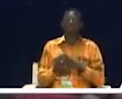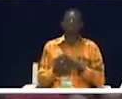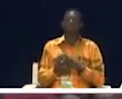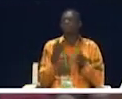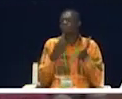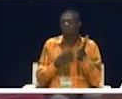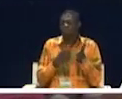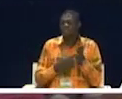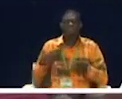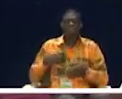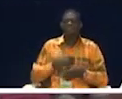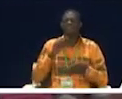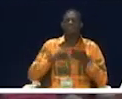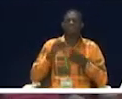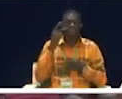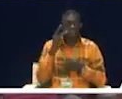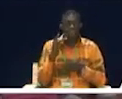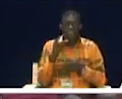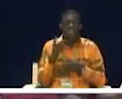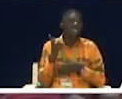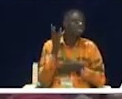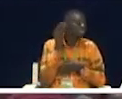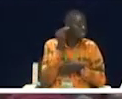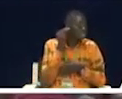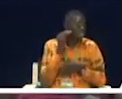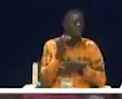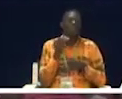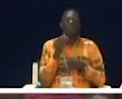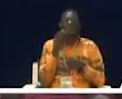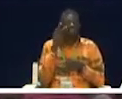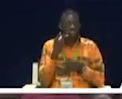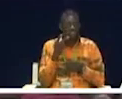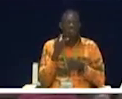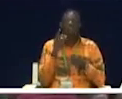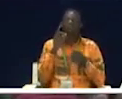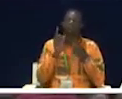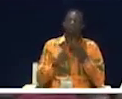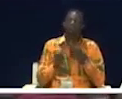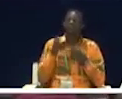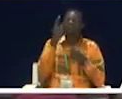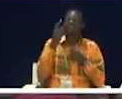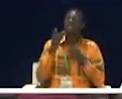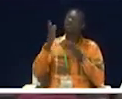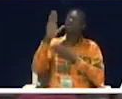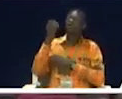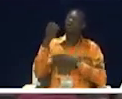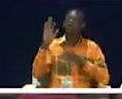Sometimes you need to see wonders and hear wonders to understand the God of wonders.